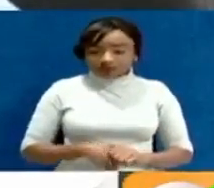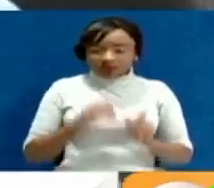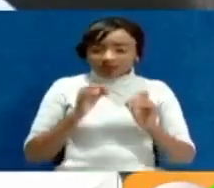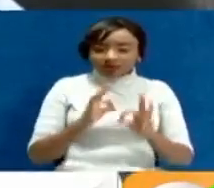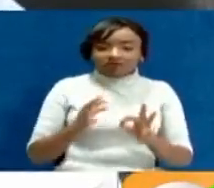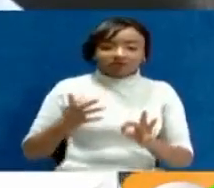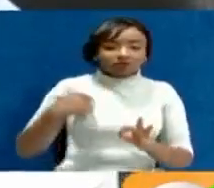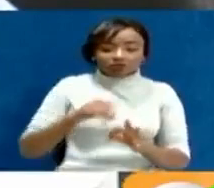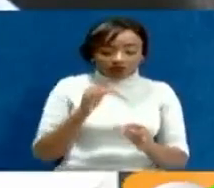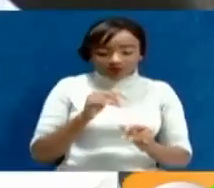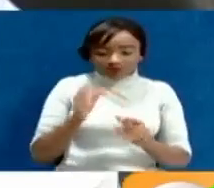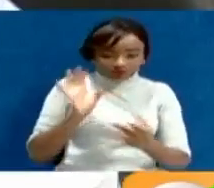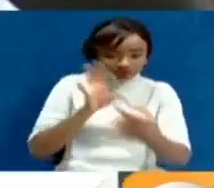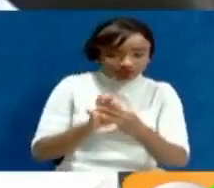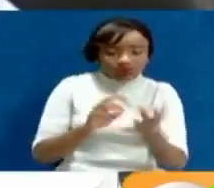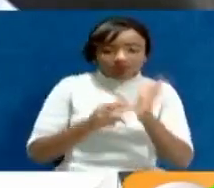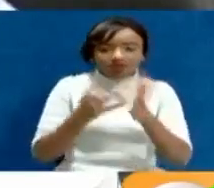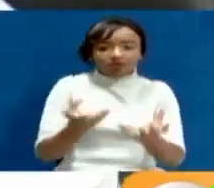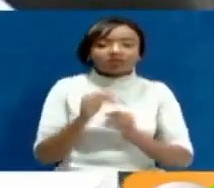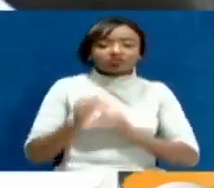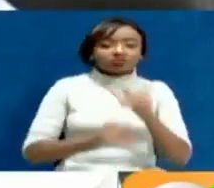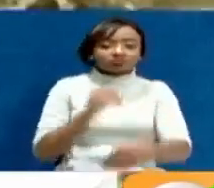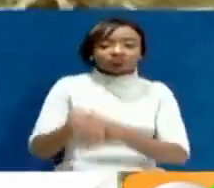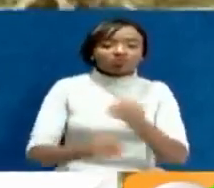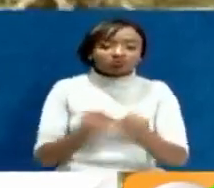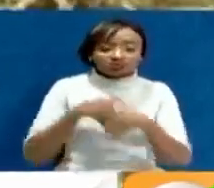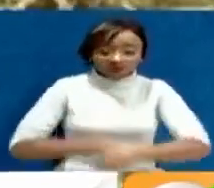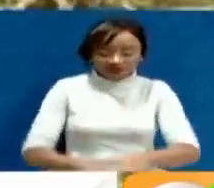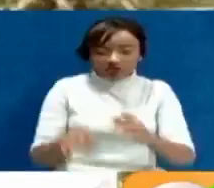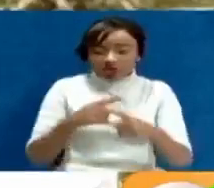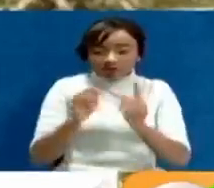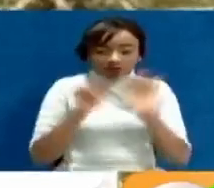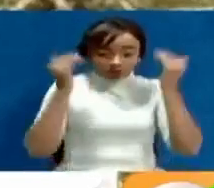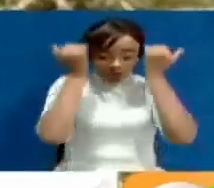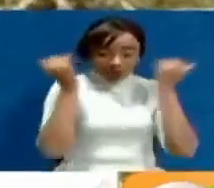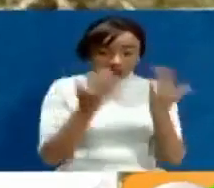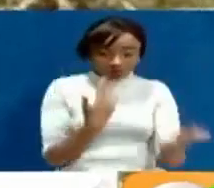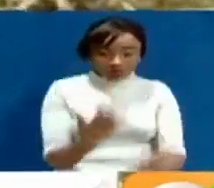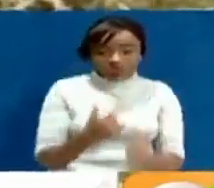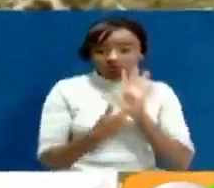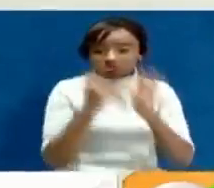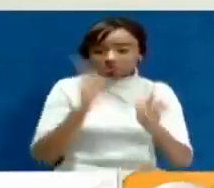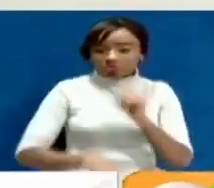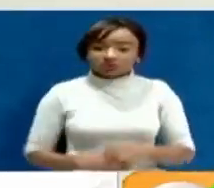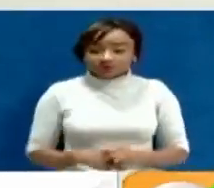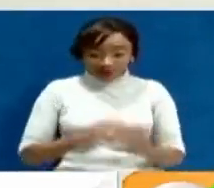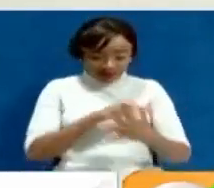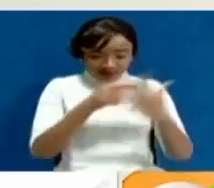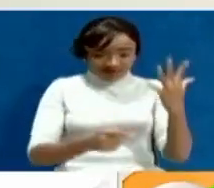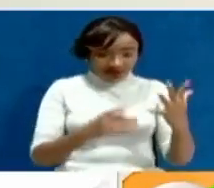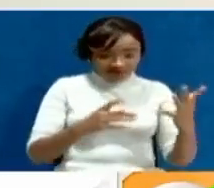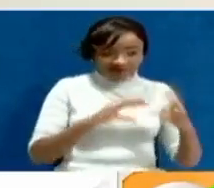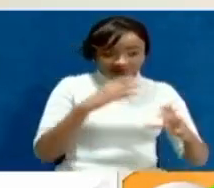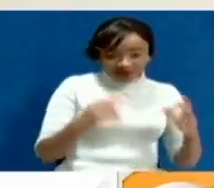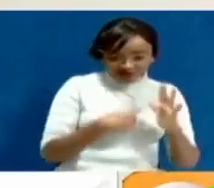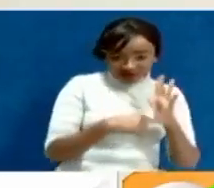withdrawal, there is a process which will follow before we withdraw. In the court documents, the union had claimed that the five state-owned